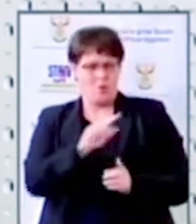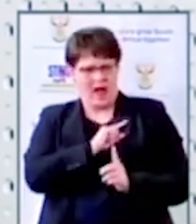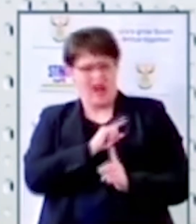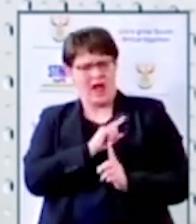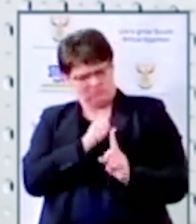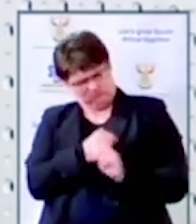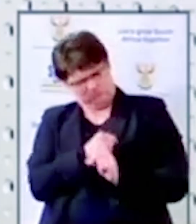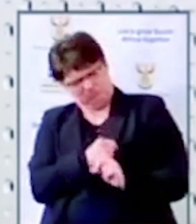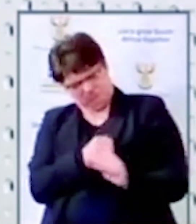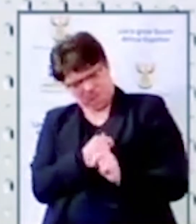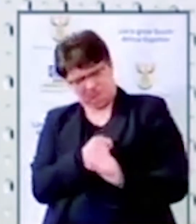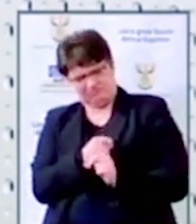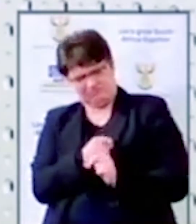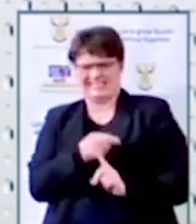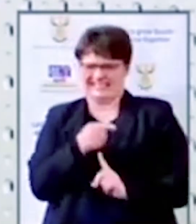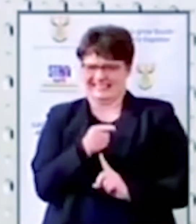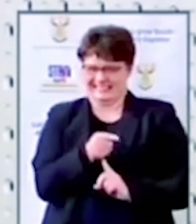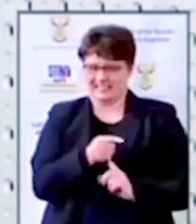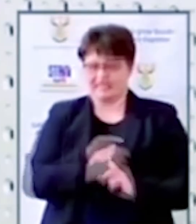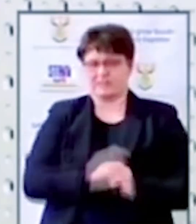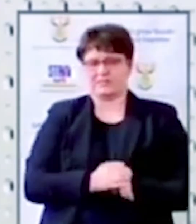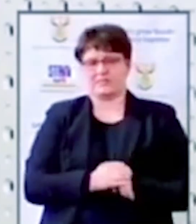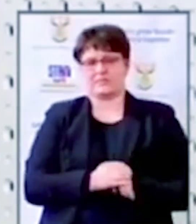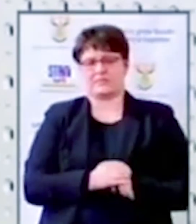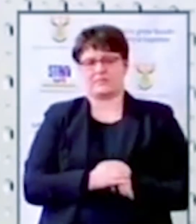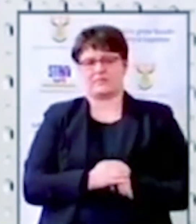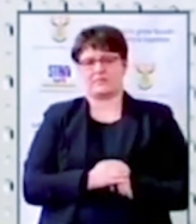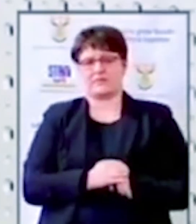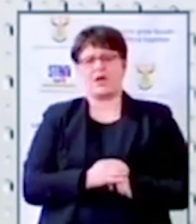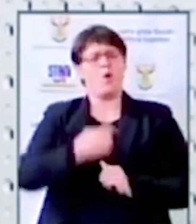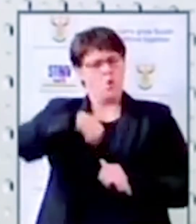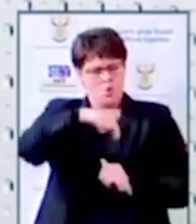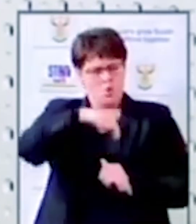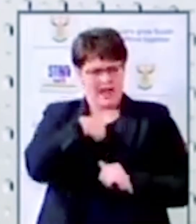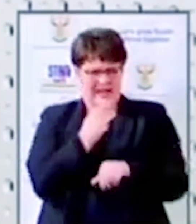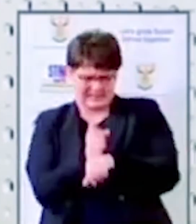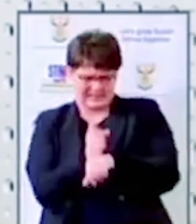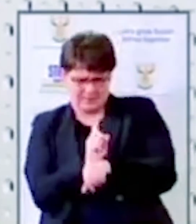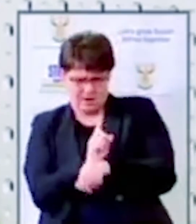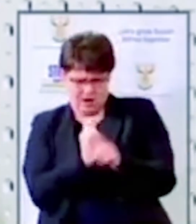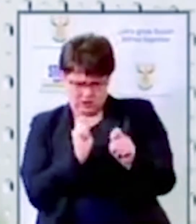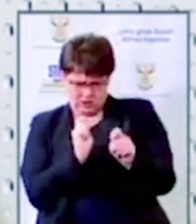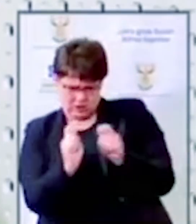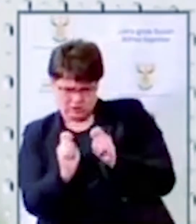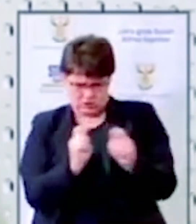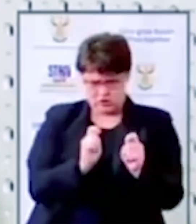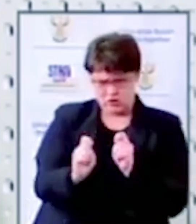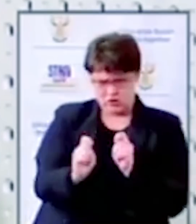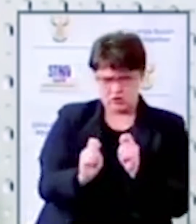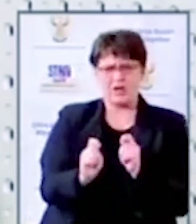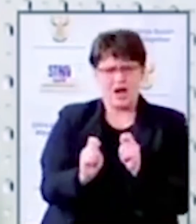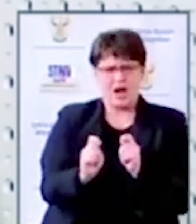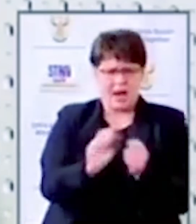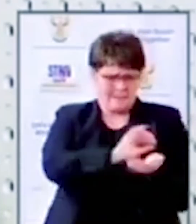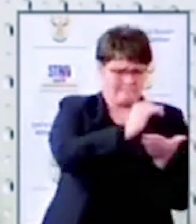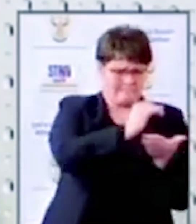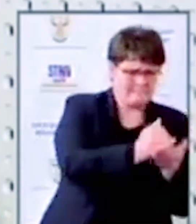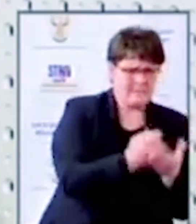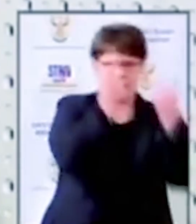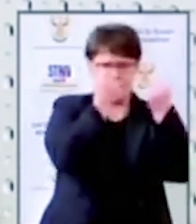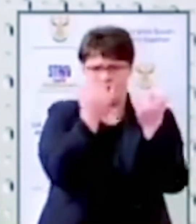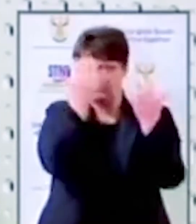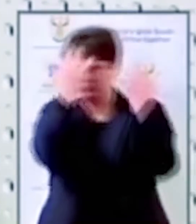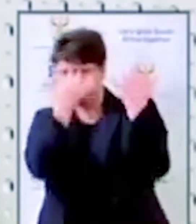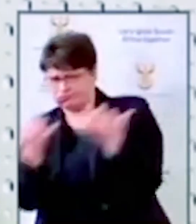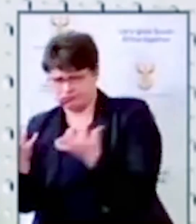pandemic. We have quickly adopted temporary counter-cyclical fiscal and monetary policy